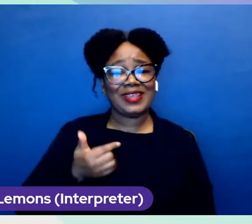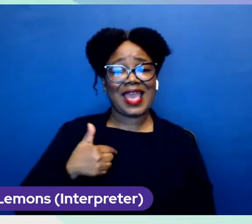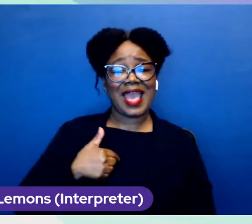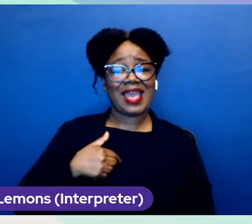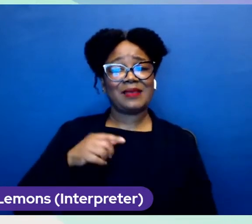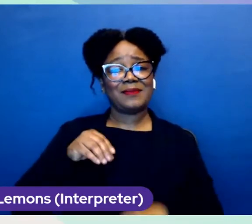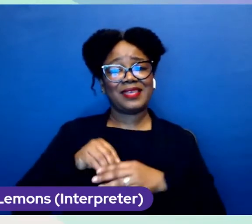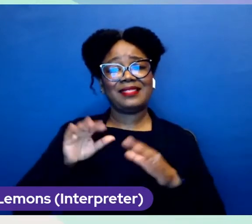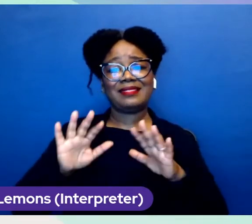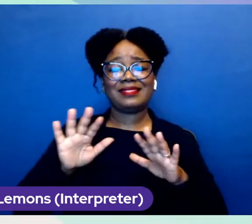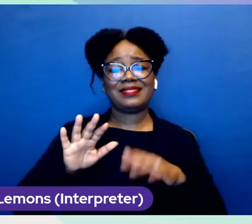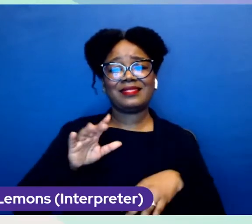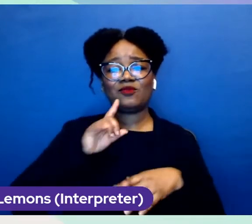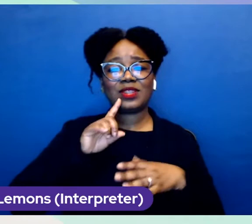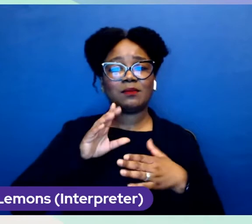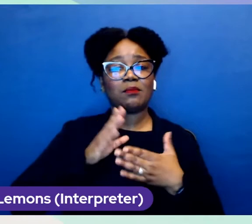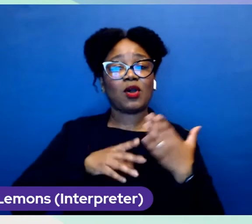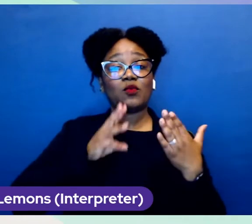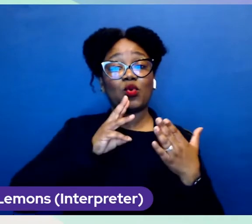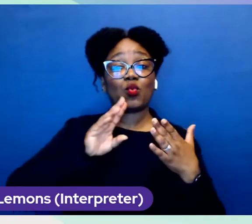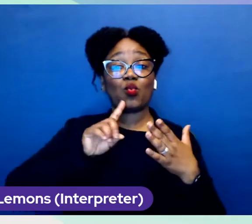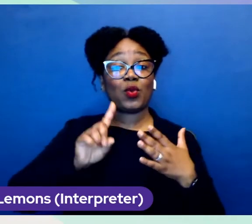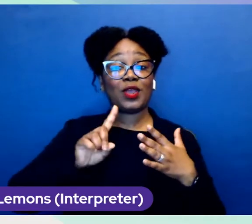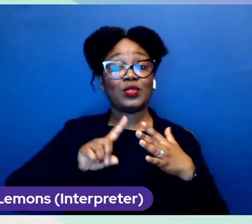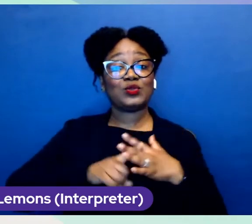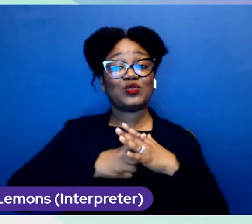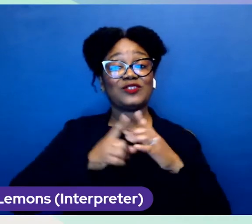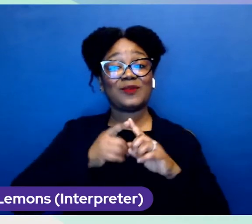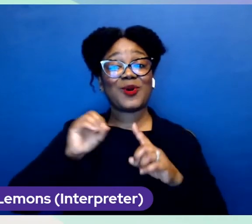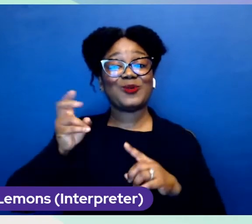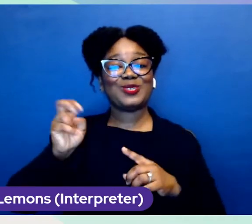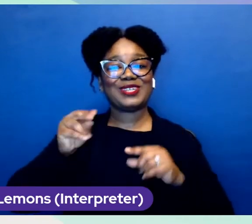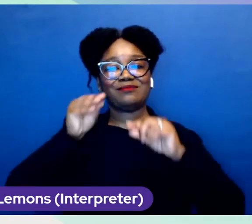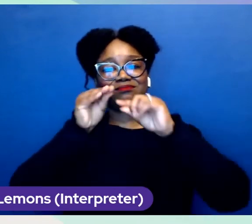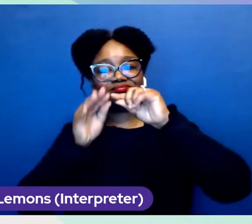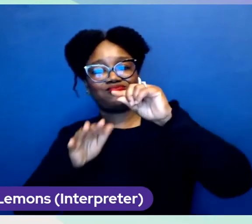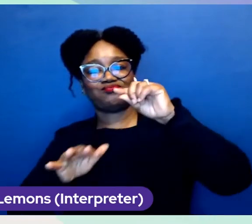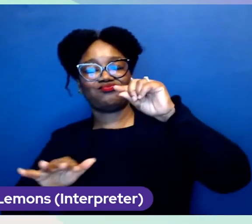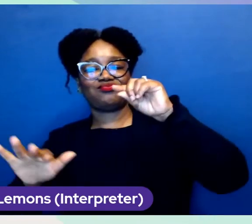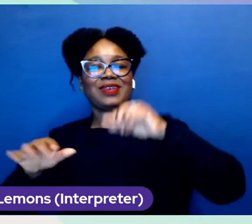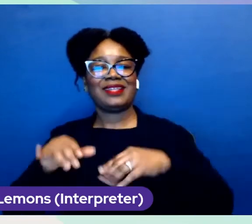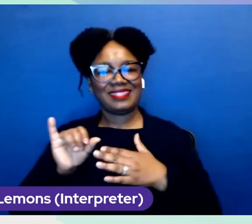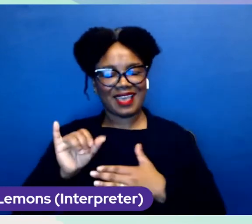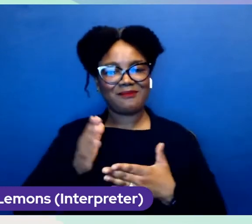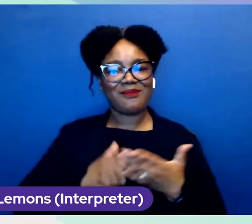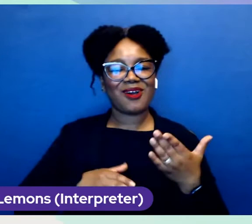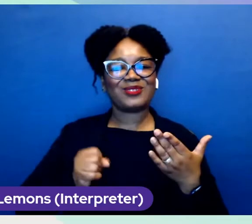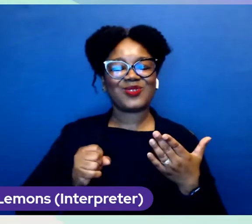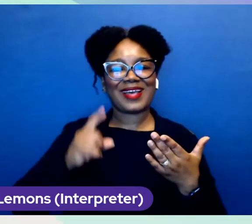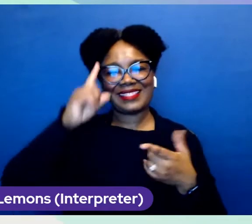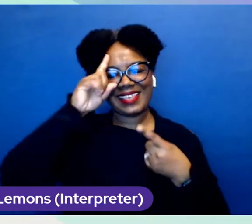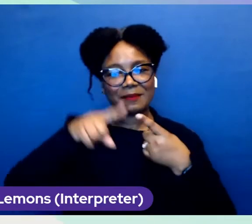relate to it, you know, in the sense that I've been with the Egyptians and the Sudanese and the Ethiopians in the Nile Project, and I've had